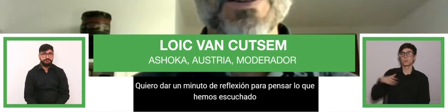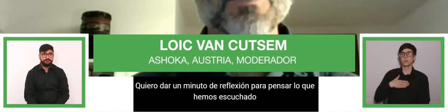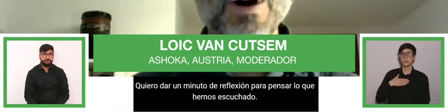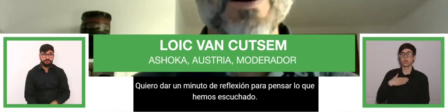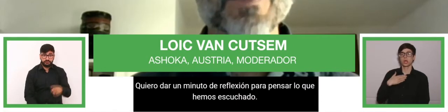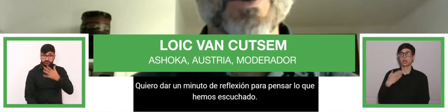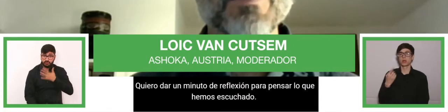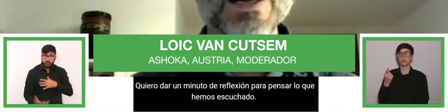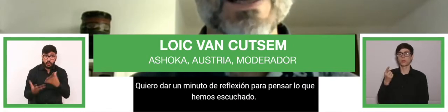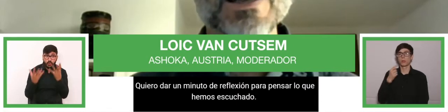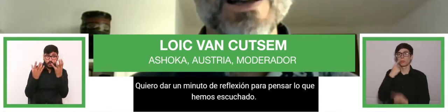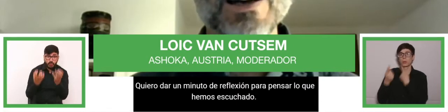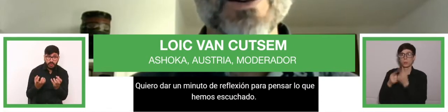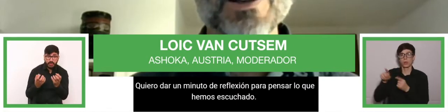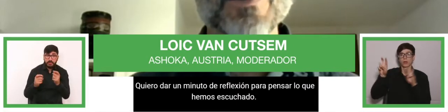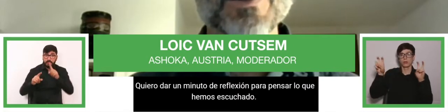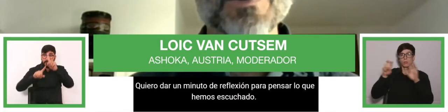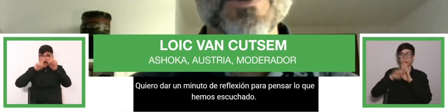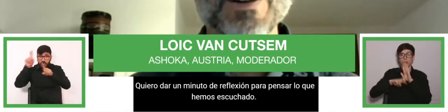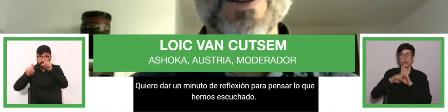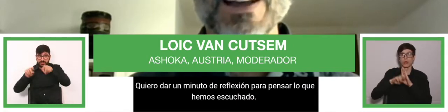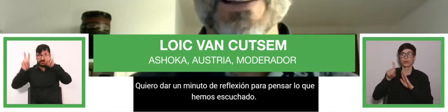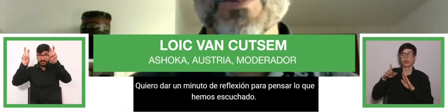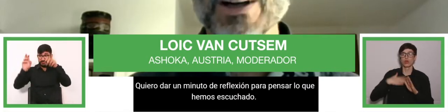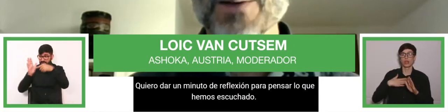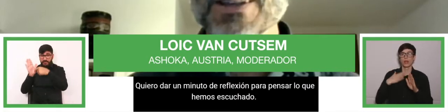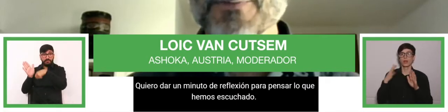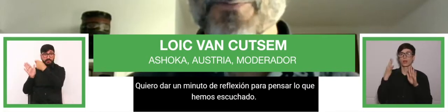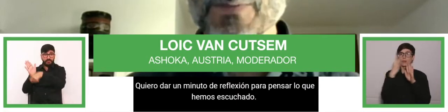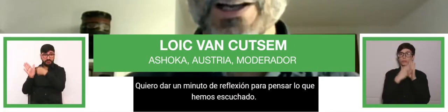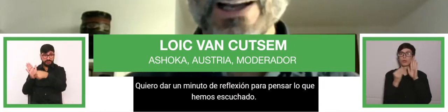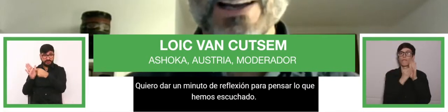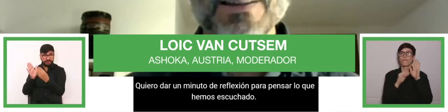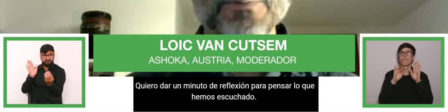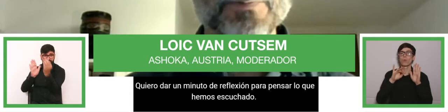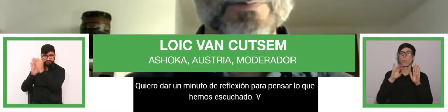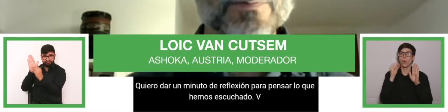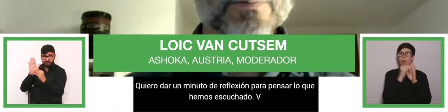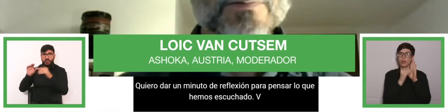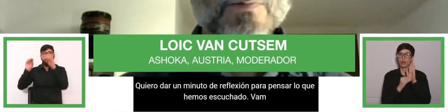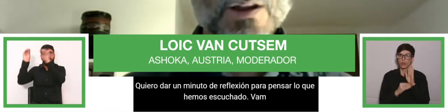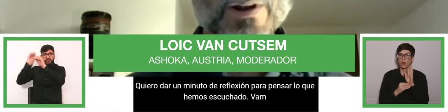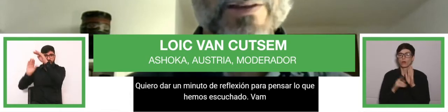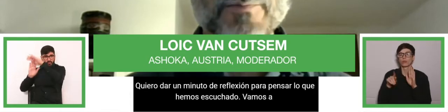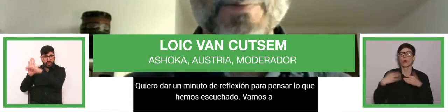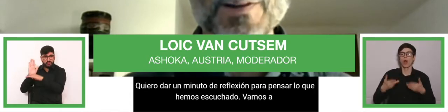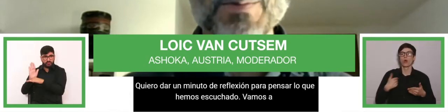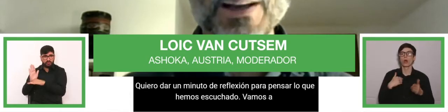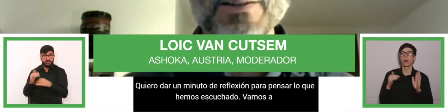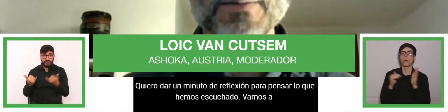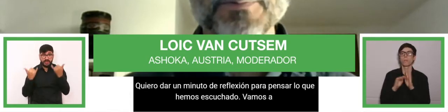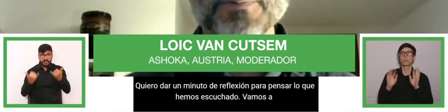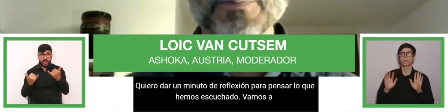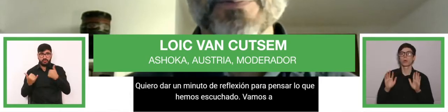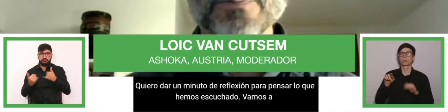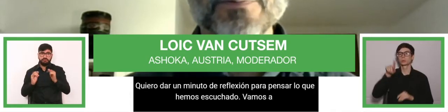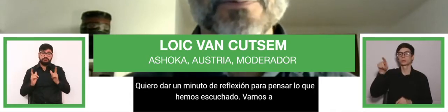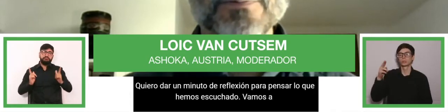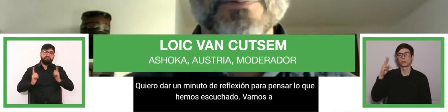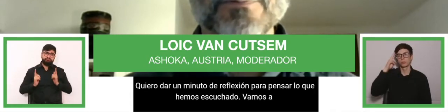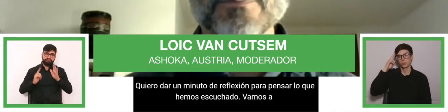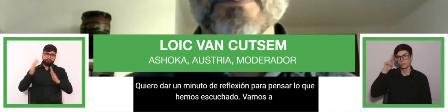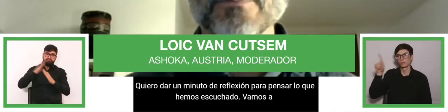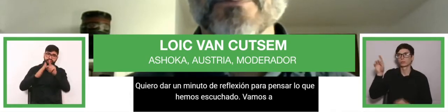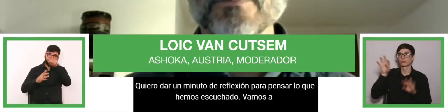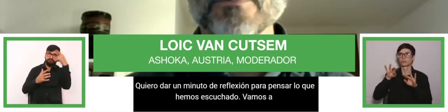I'll just pause for a minute and allow each of you to reflect and perhaps connect with the speakers.